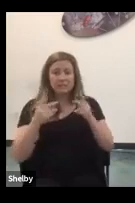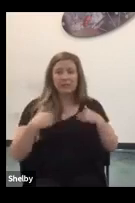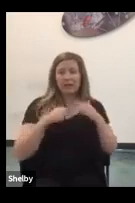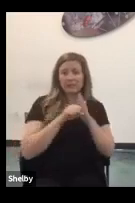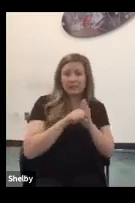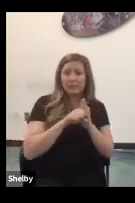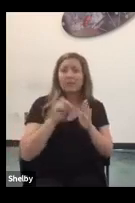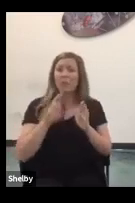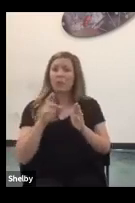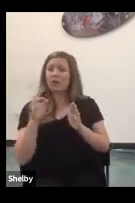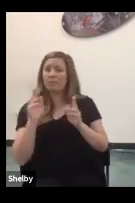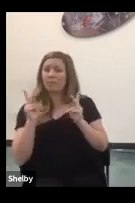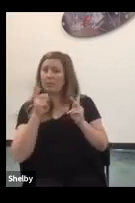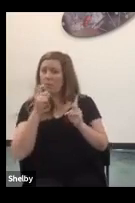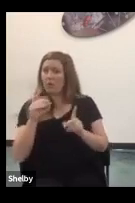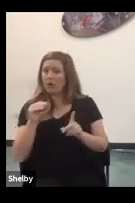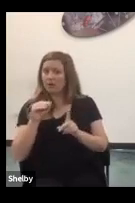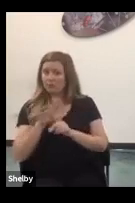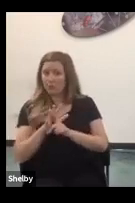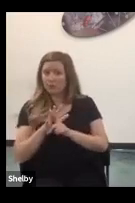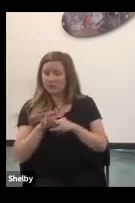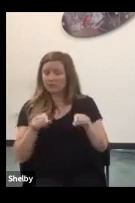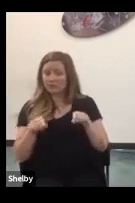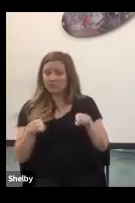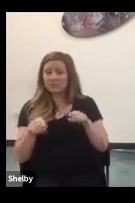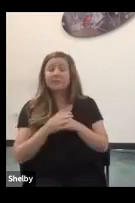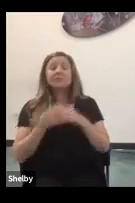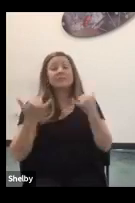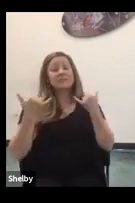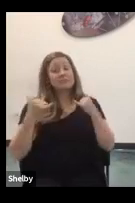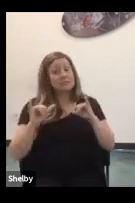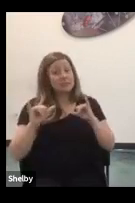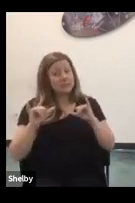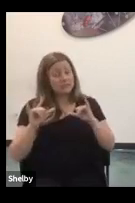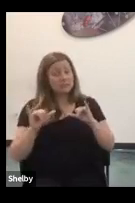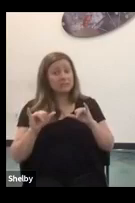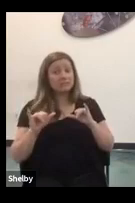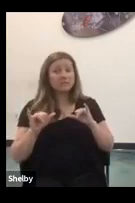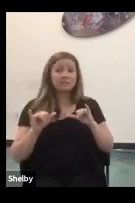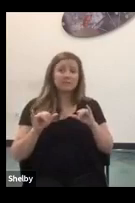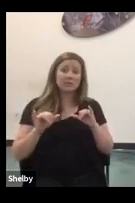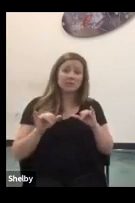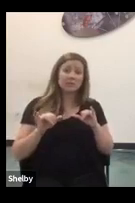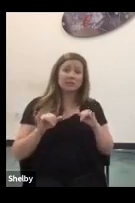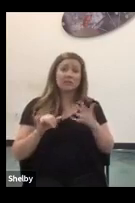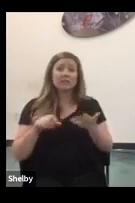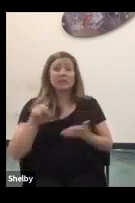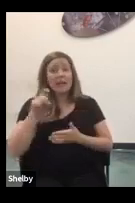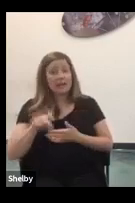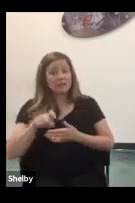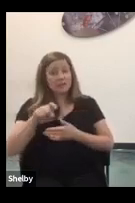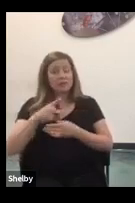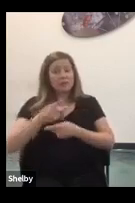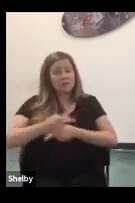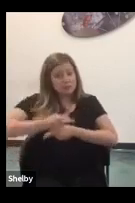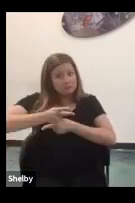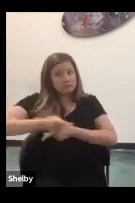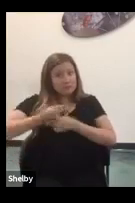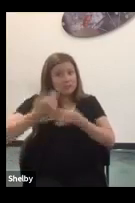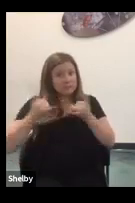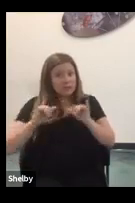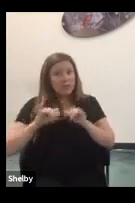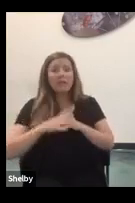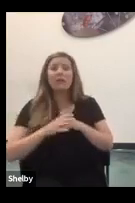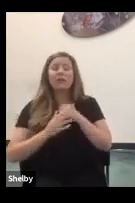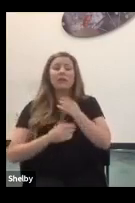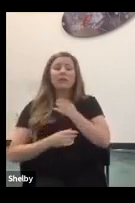exposed individuals. We still have to be on the kind of on the cautious side of we can't